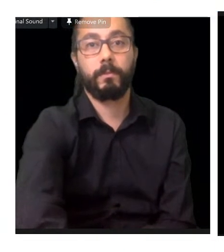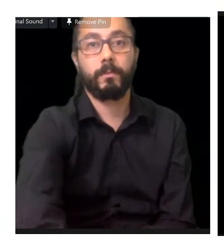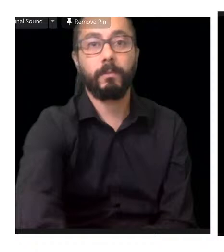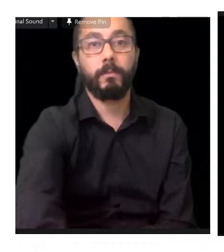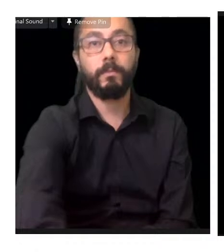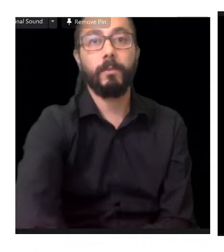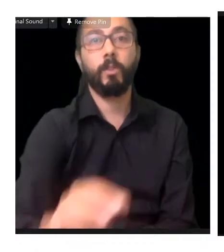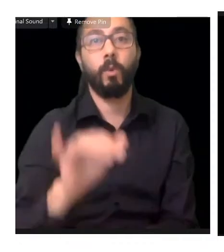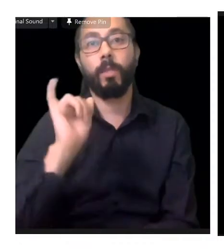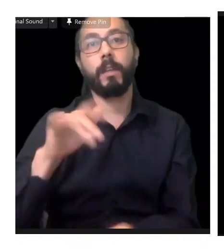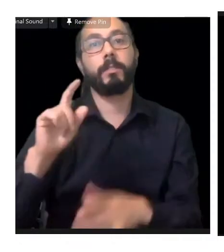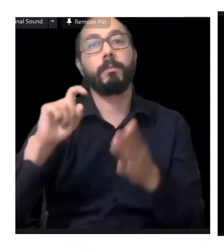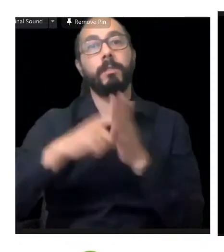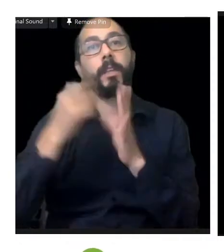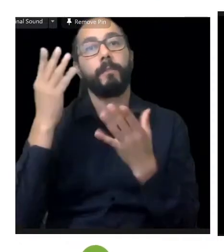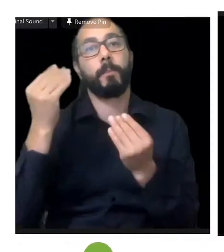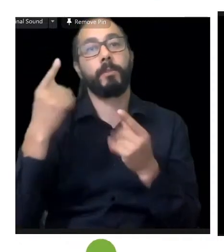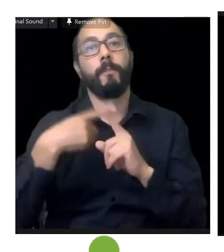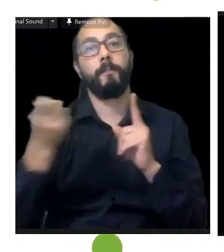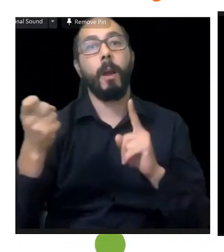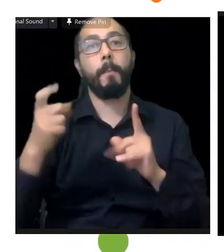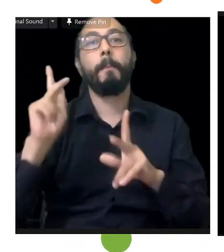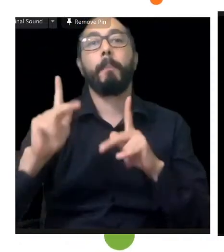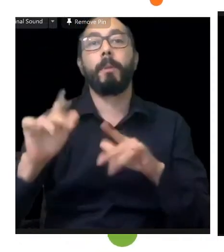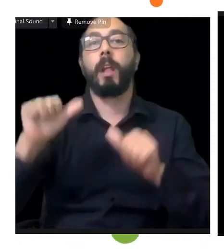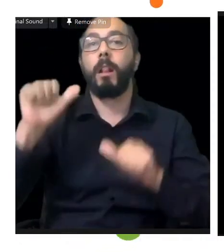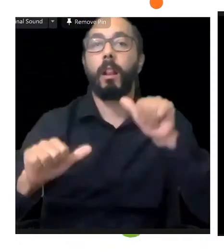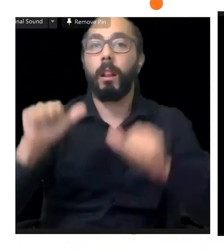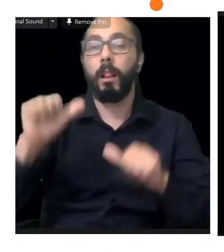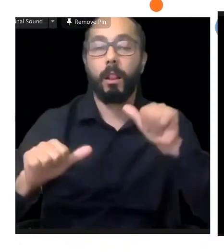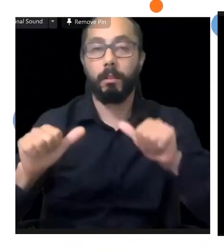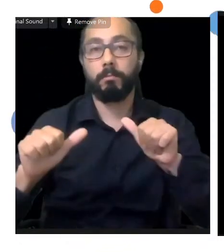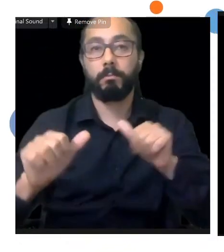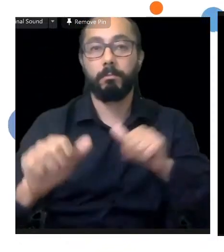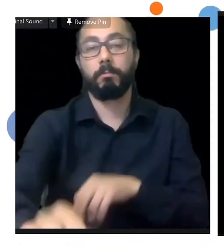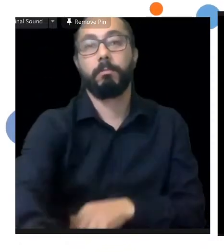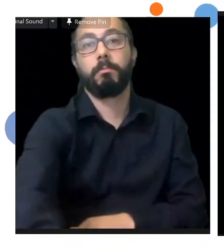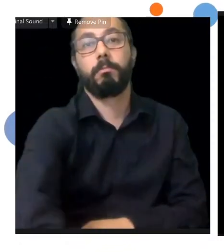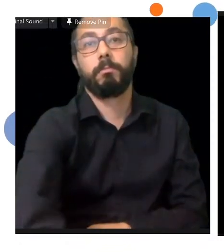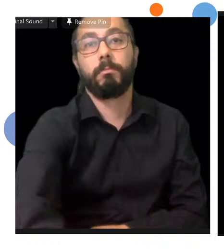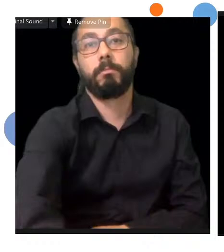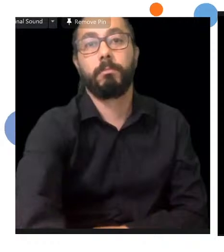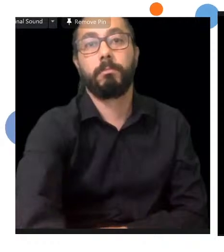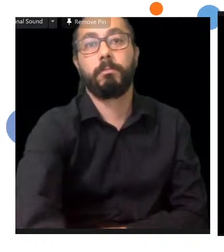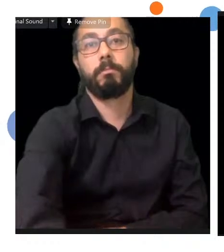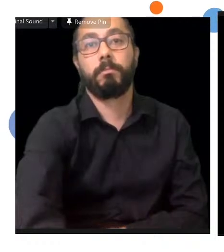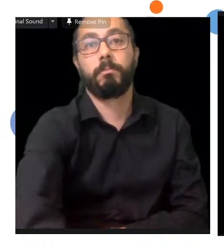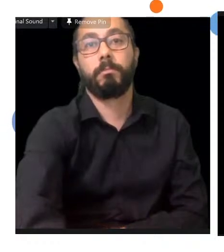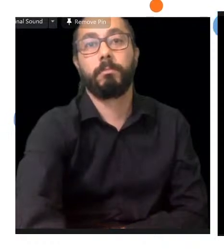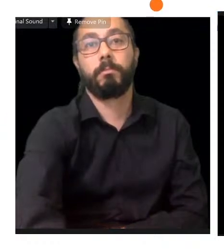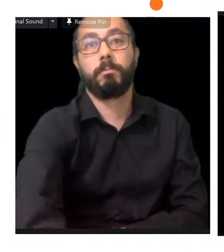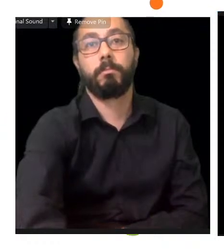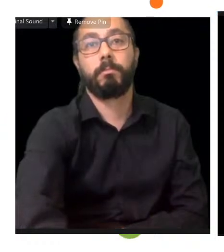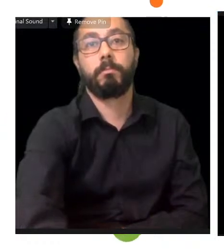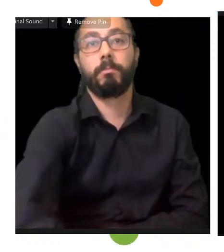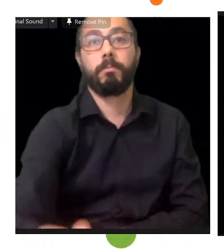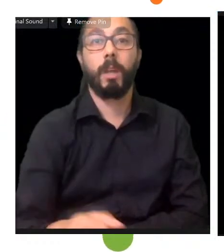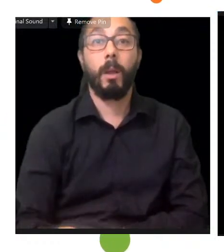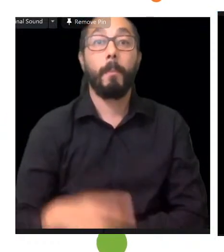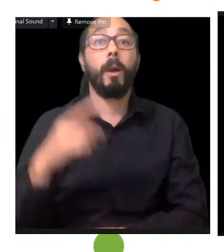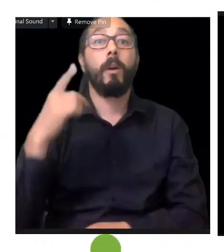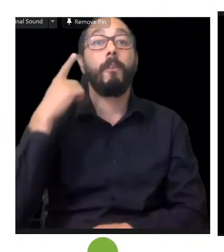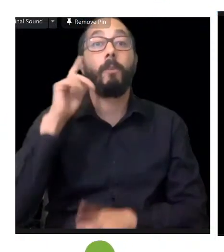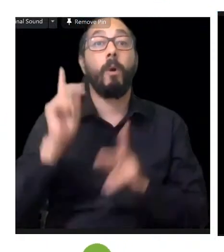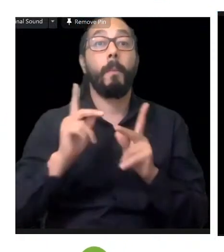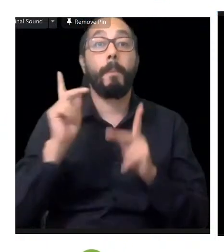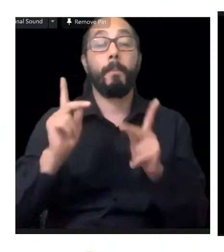When we look overall on the intention to return, we can still see that for indoor cultural activities, about